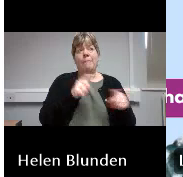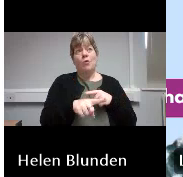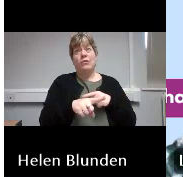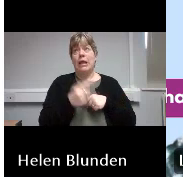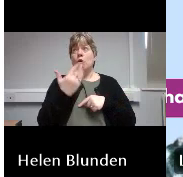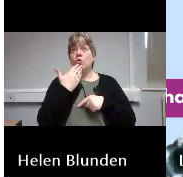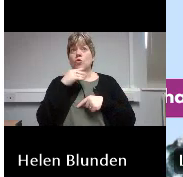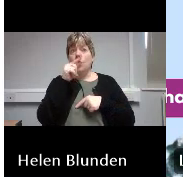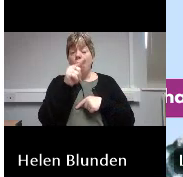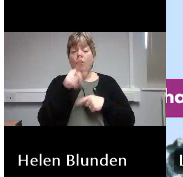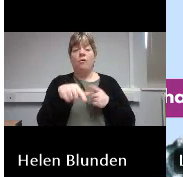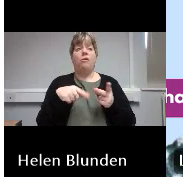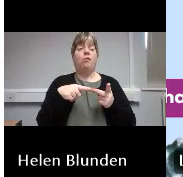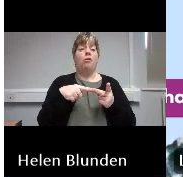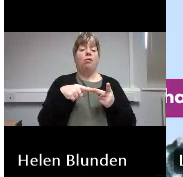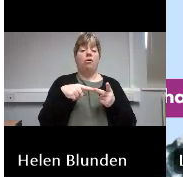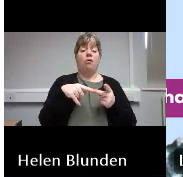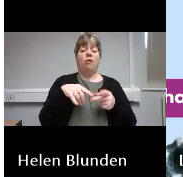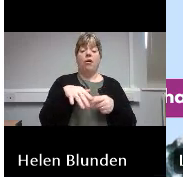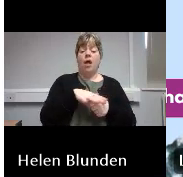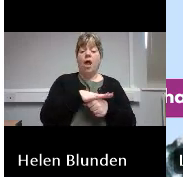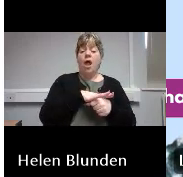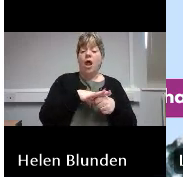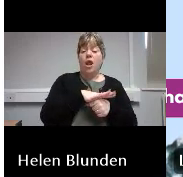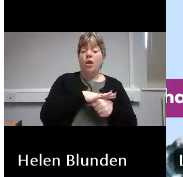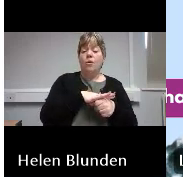school and in local